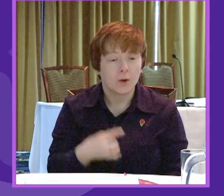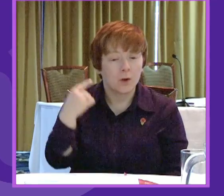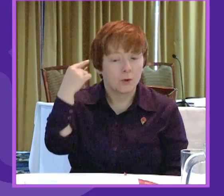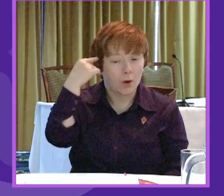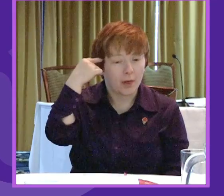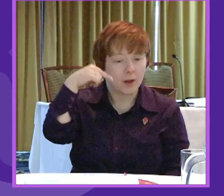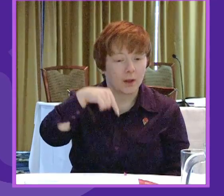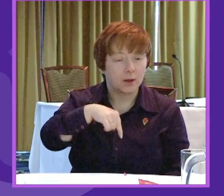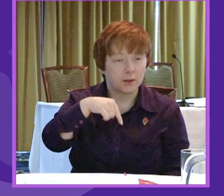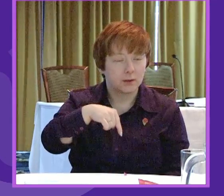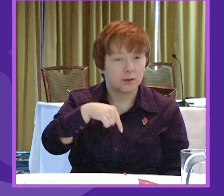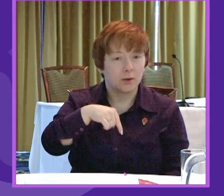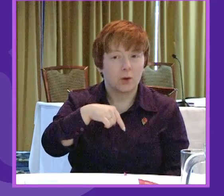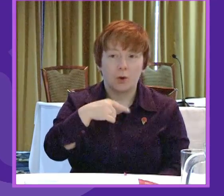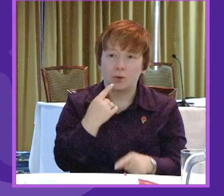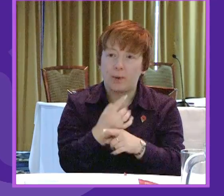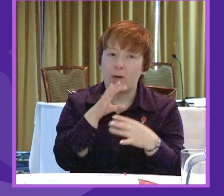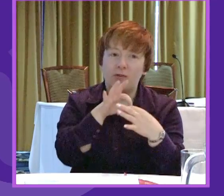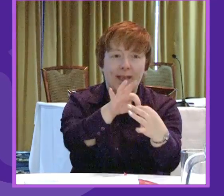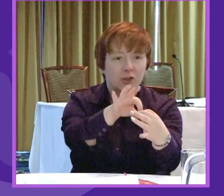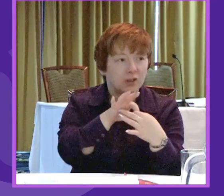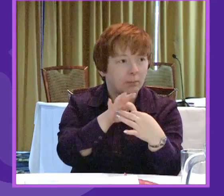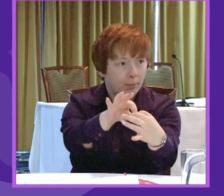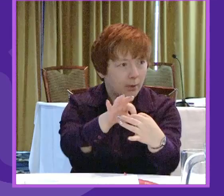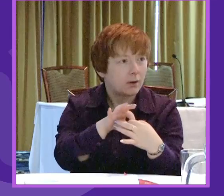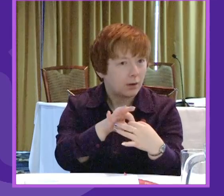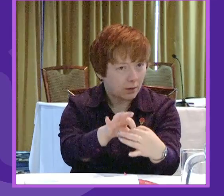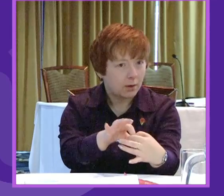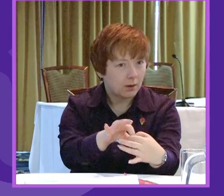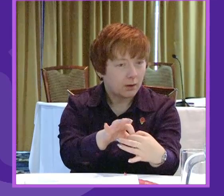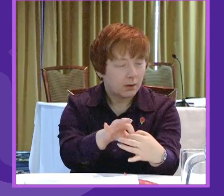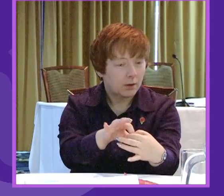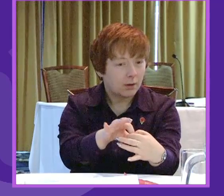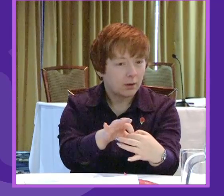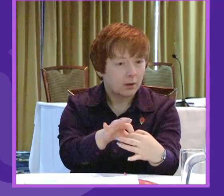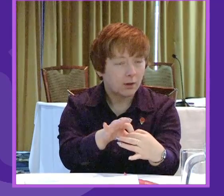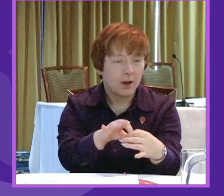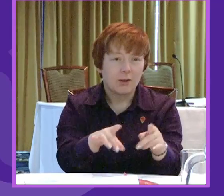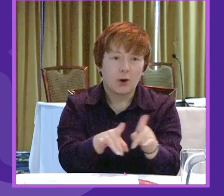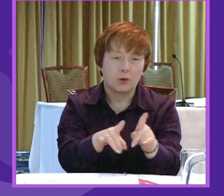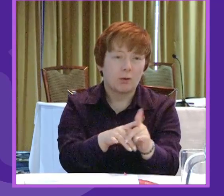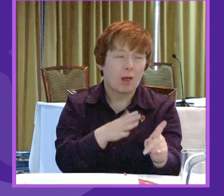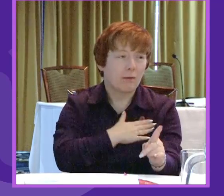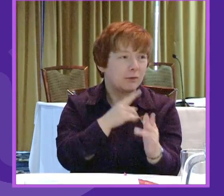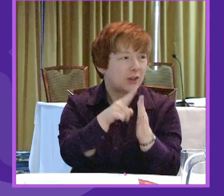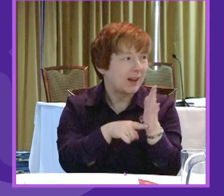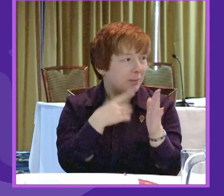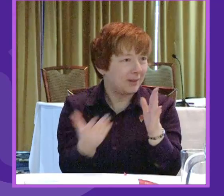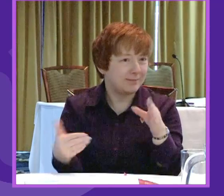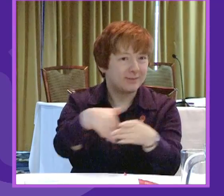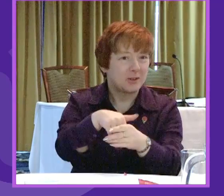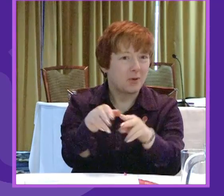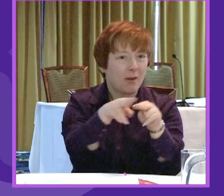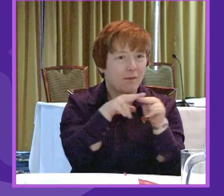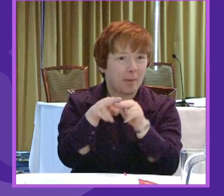So I think it is about relationships, and I think it's also about, again, I think Jackie, I love